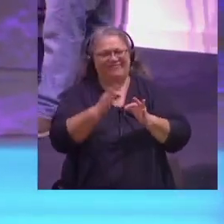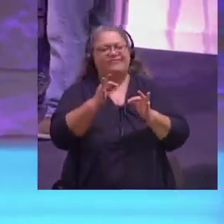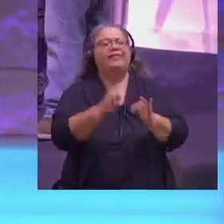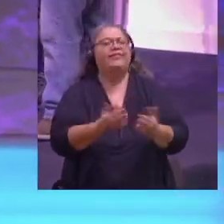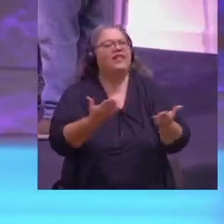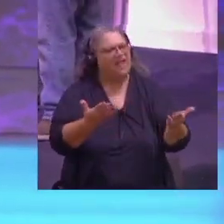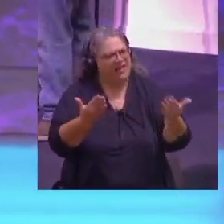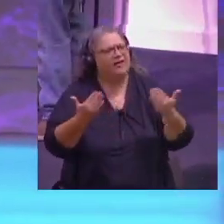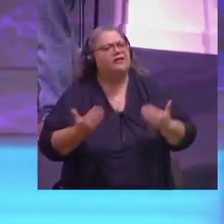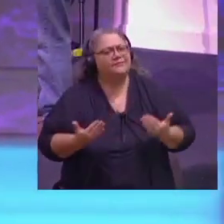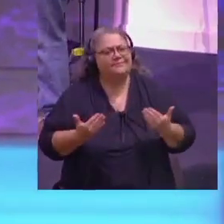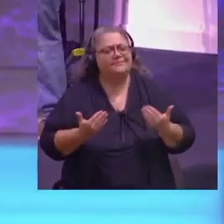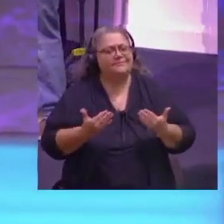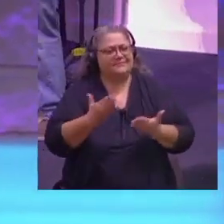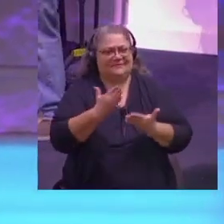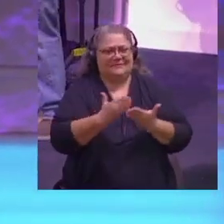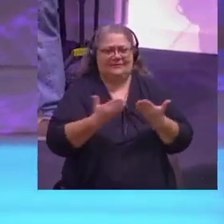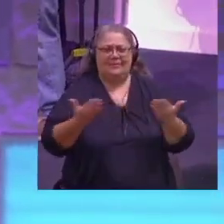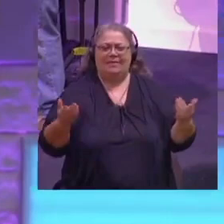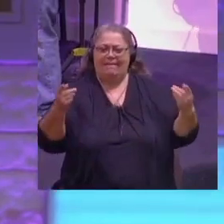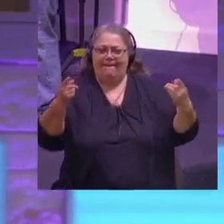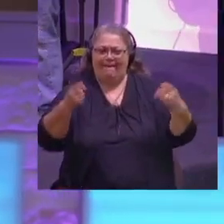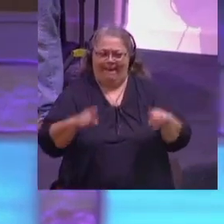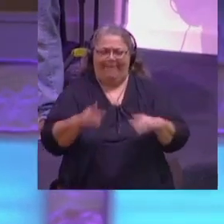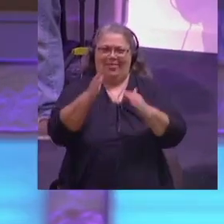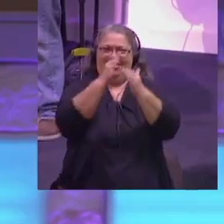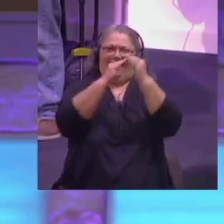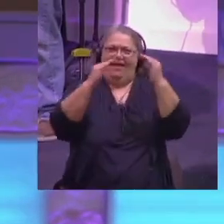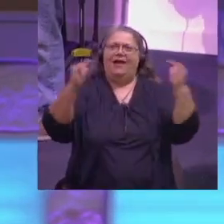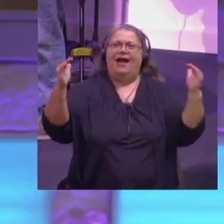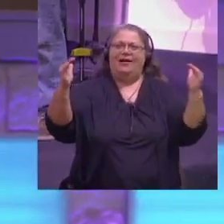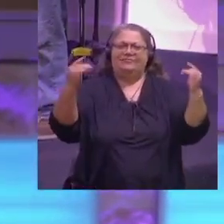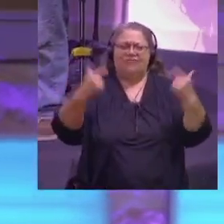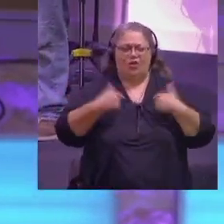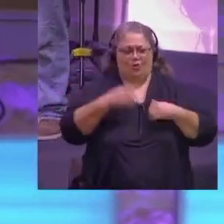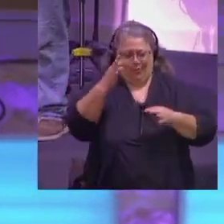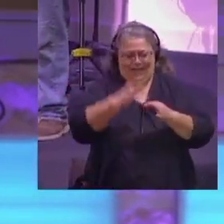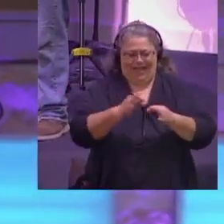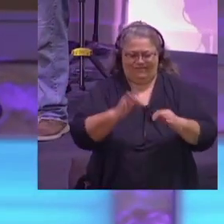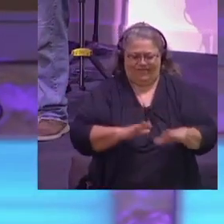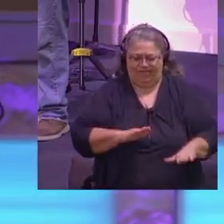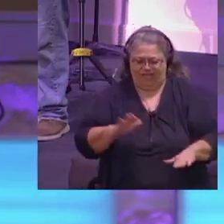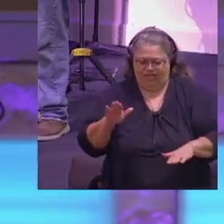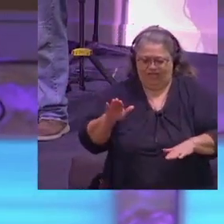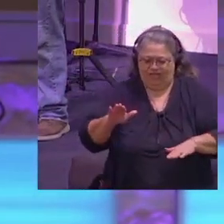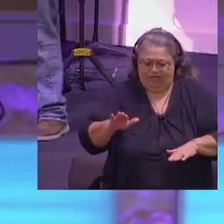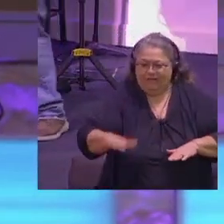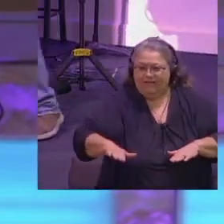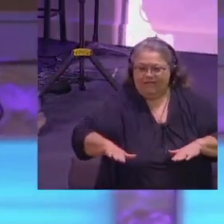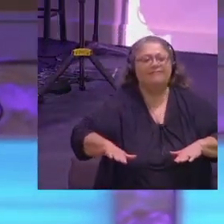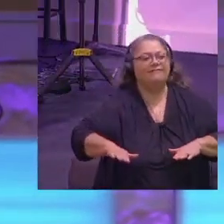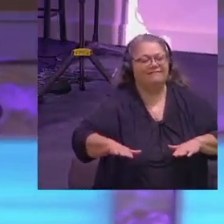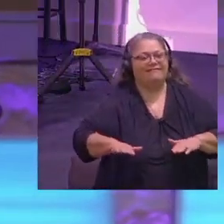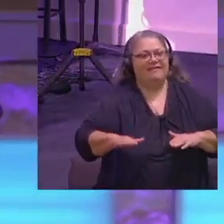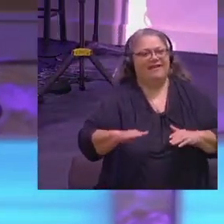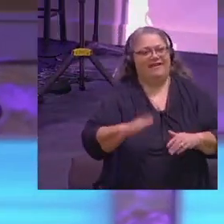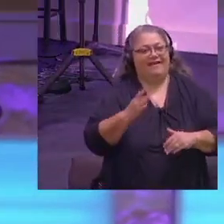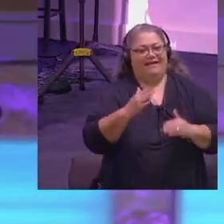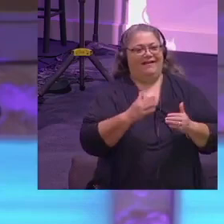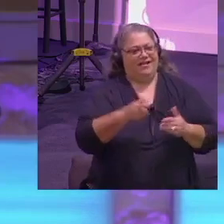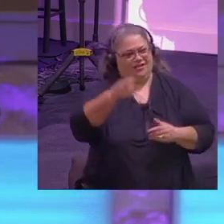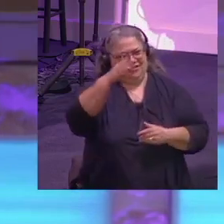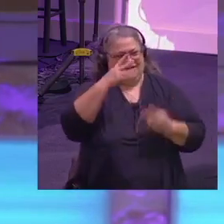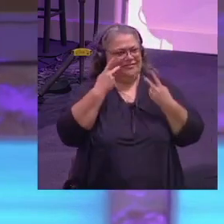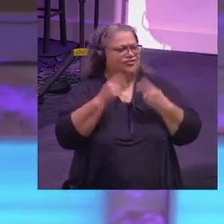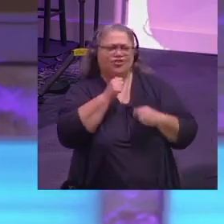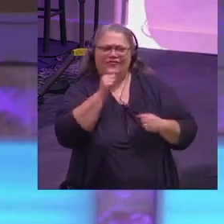forward. Because there is something that happens in the heavens when we take a step of faith. God honors it. The heavens see it. You don't have to